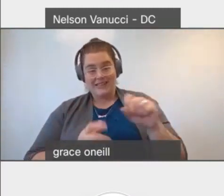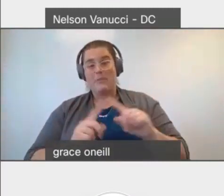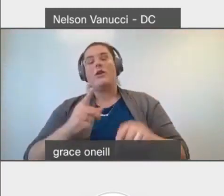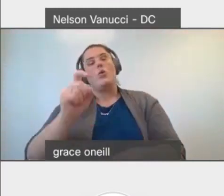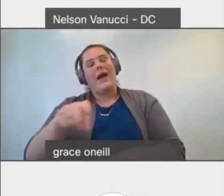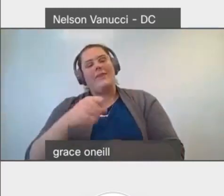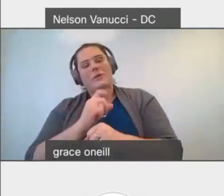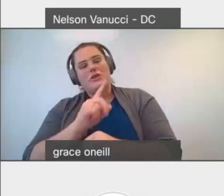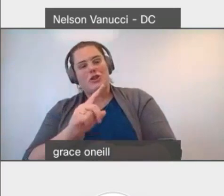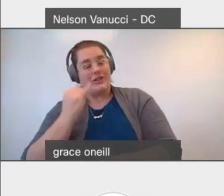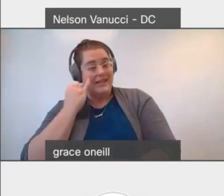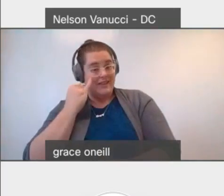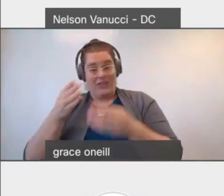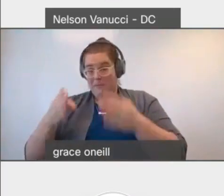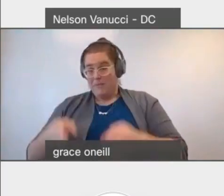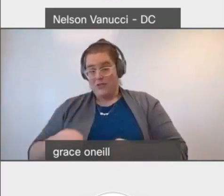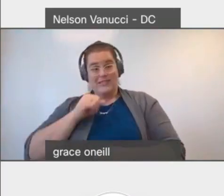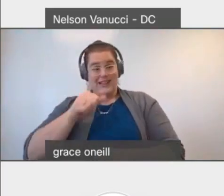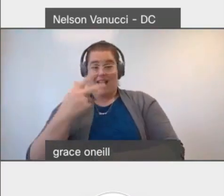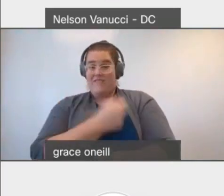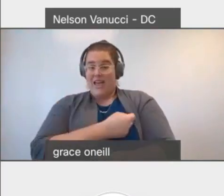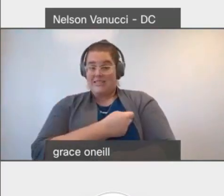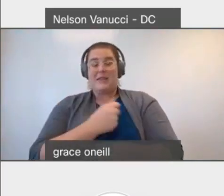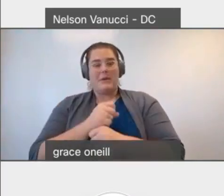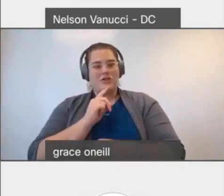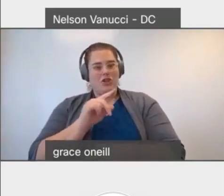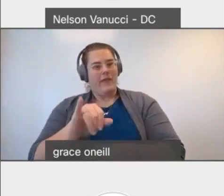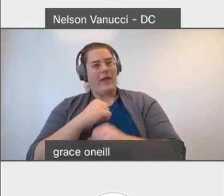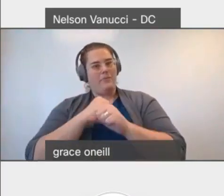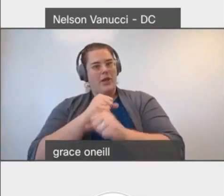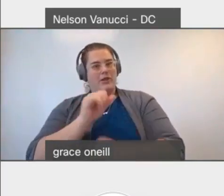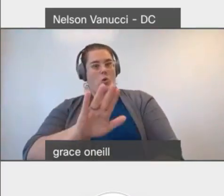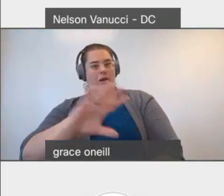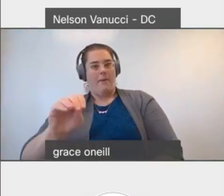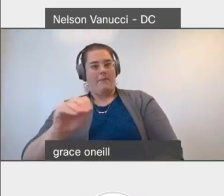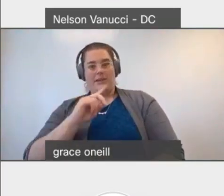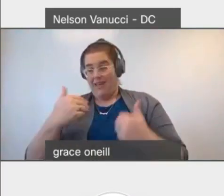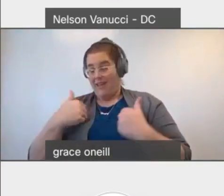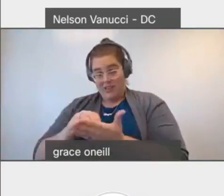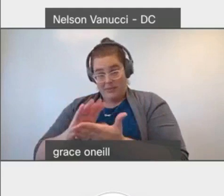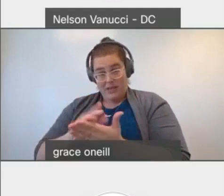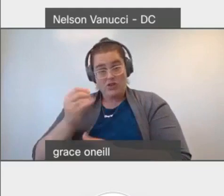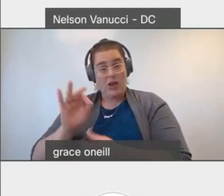person isn't vaccinated, have you seen some documentation of a waiver?